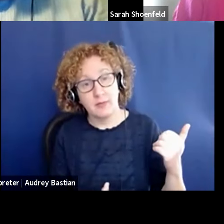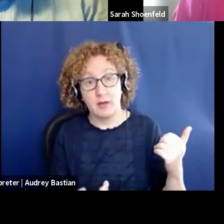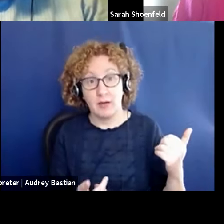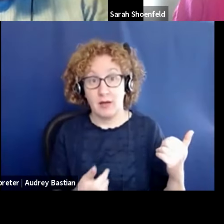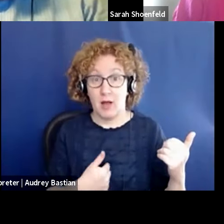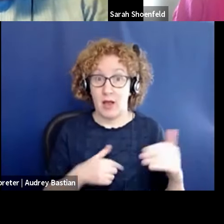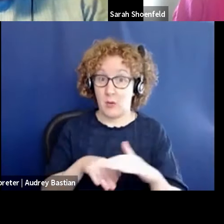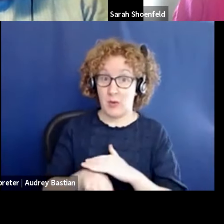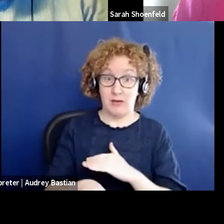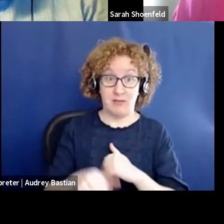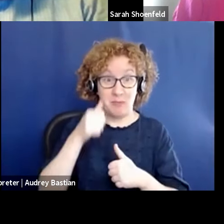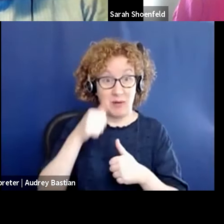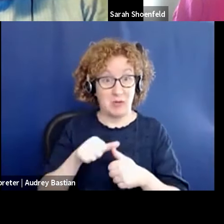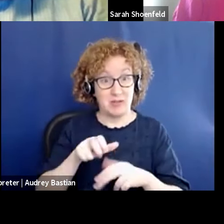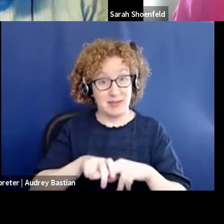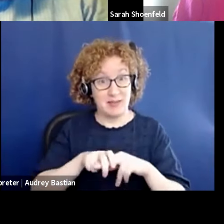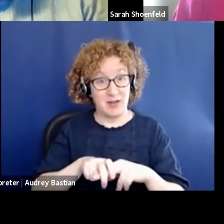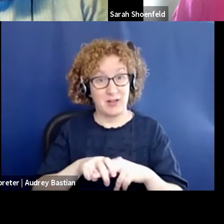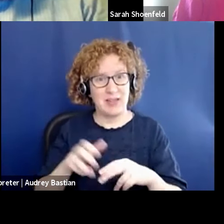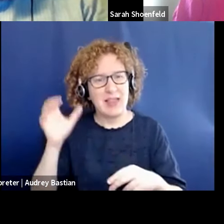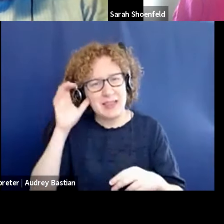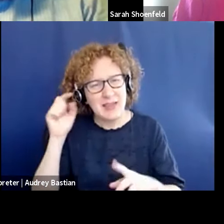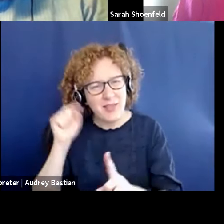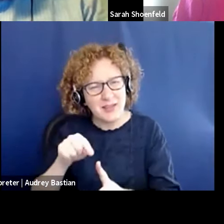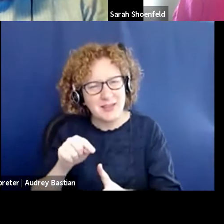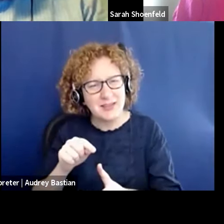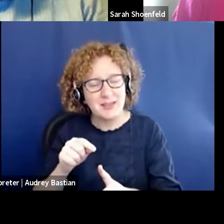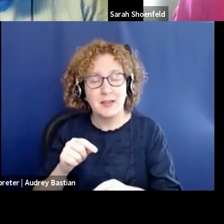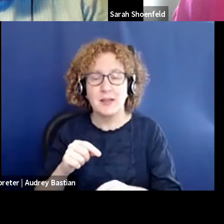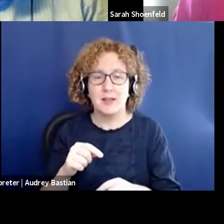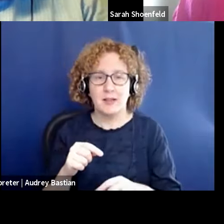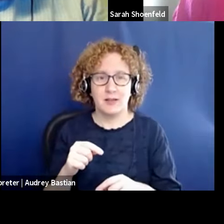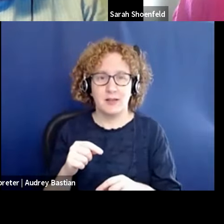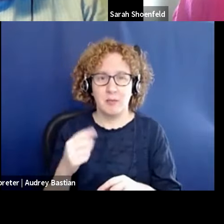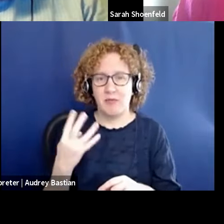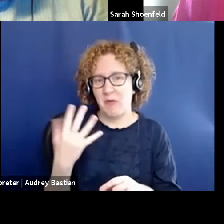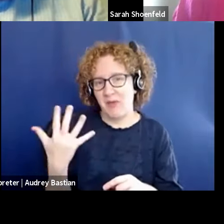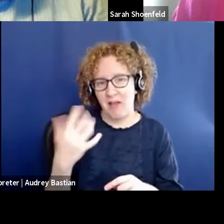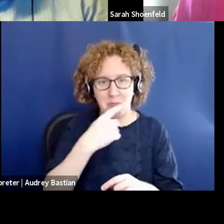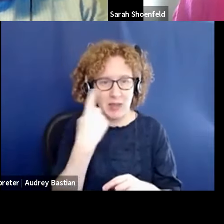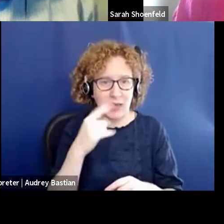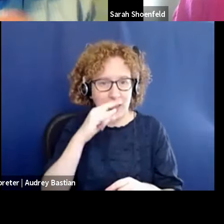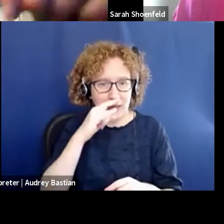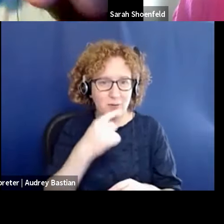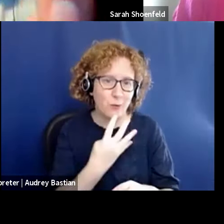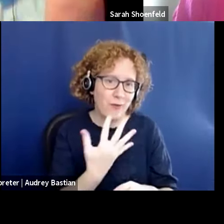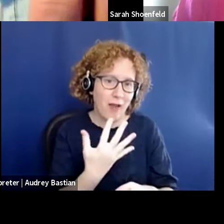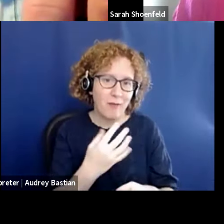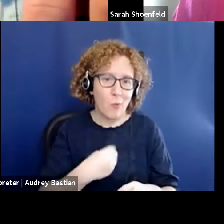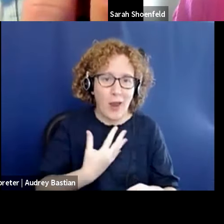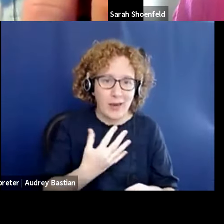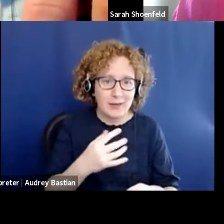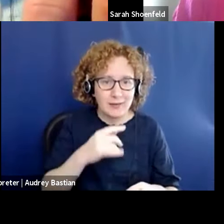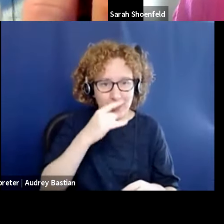And I'd go in and I remember sitting there and they said, listen to this. And we and like four or five Black kids and four or five white kids who were Jewish